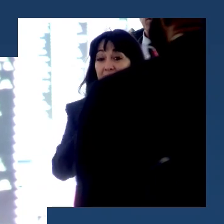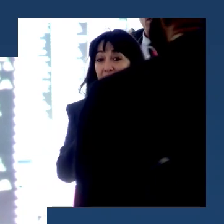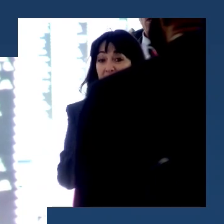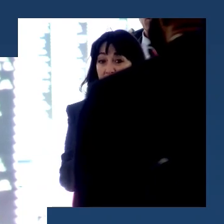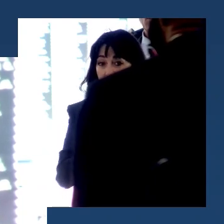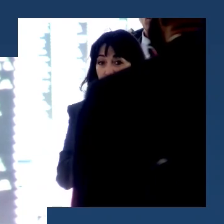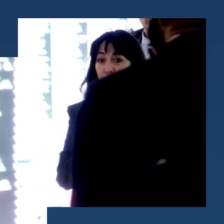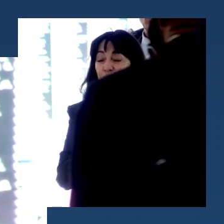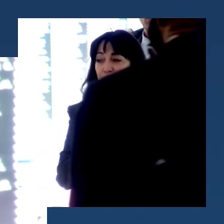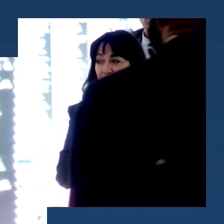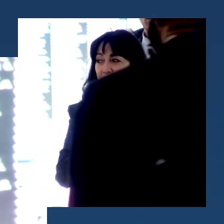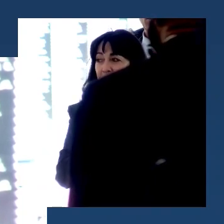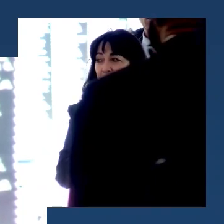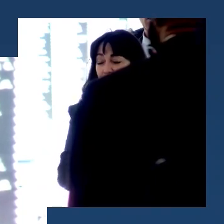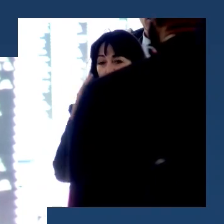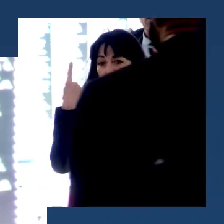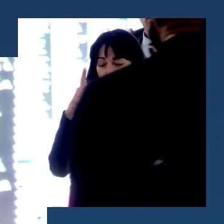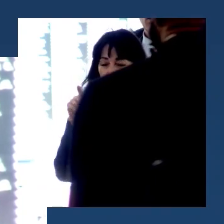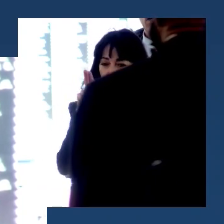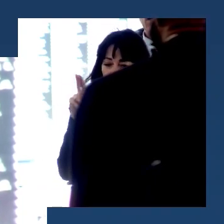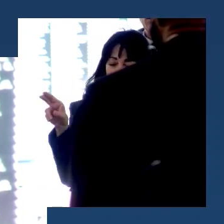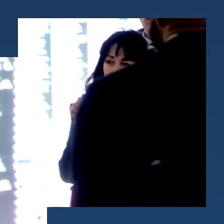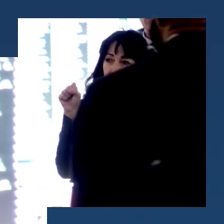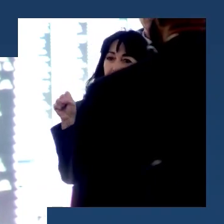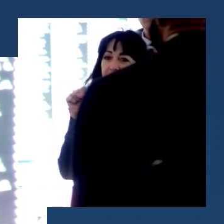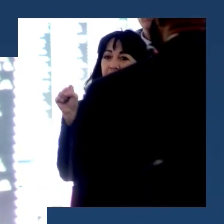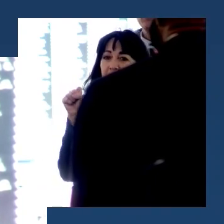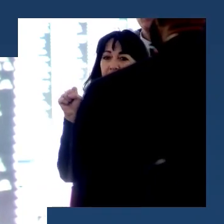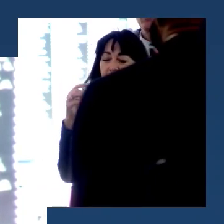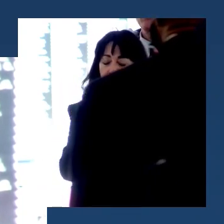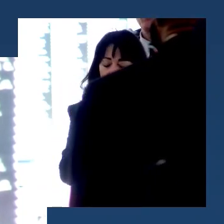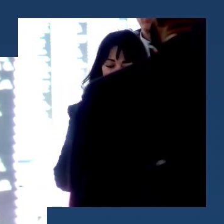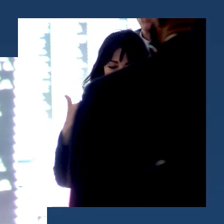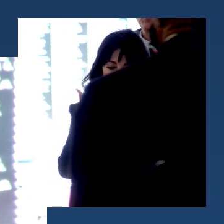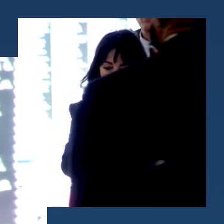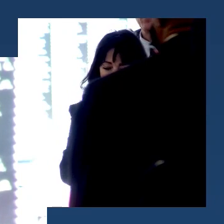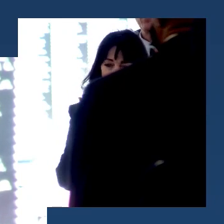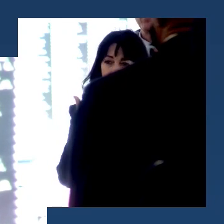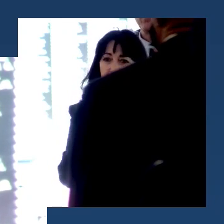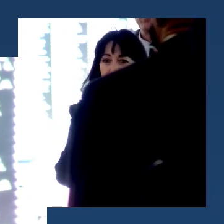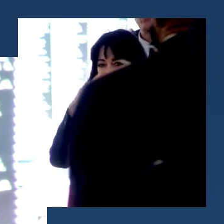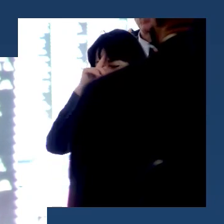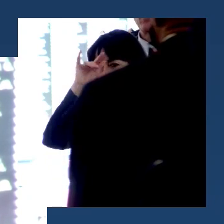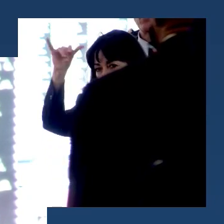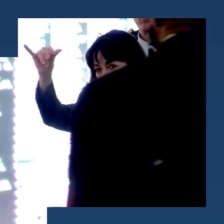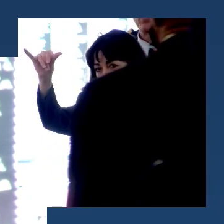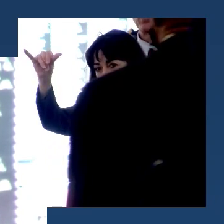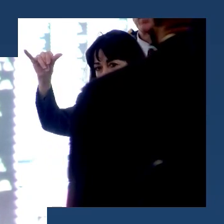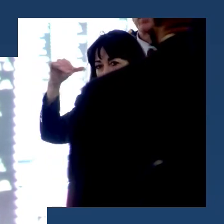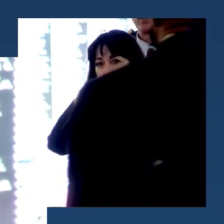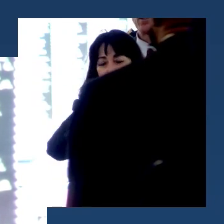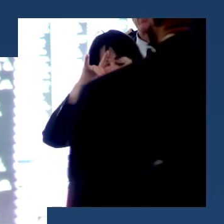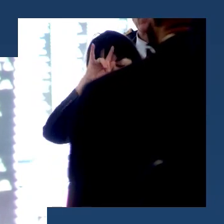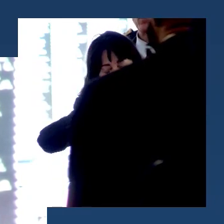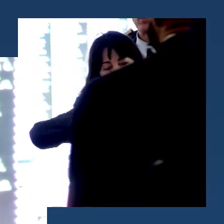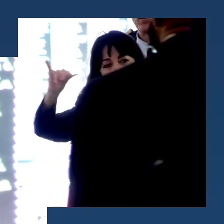Constitution for the United States of America forever and